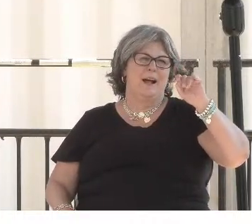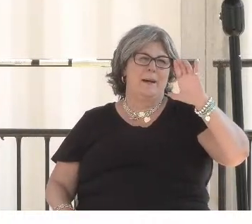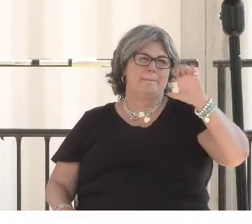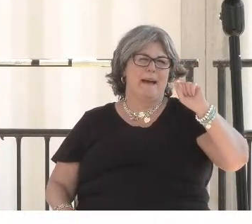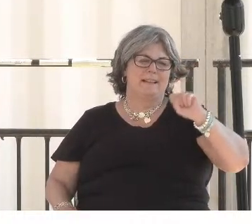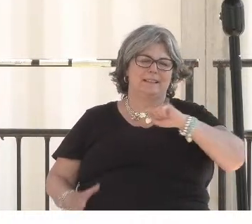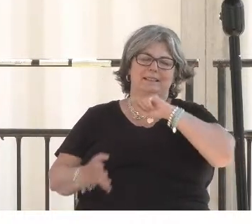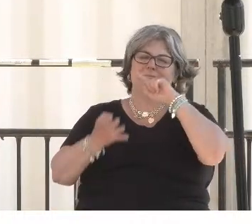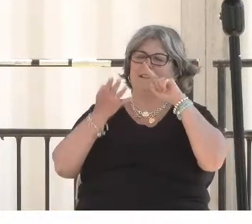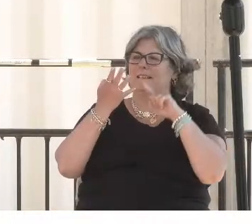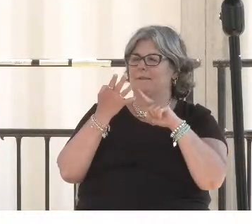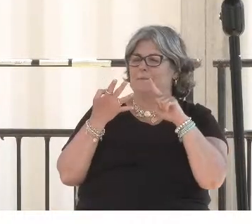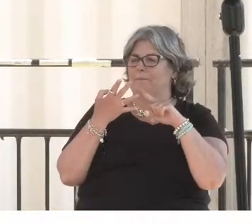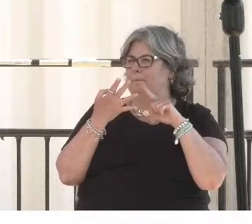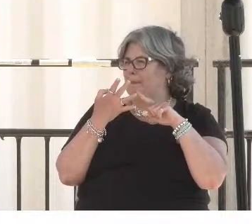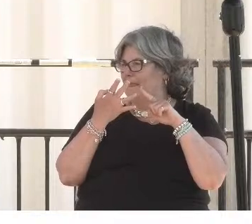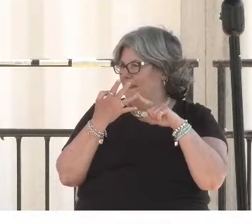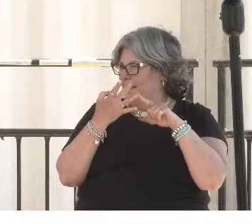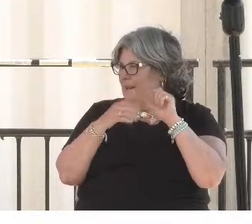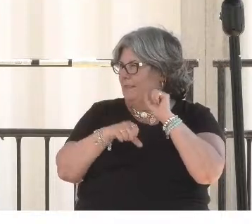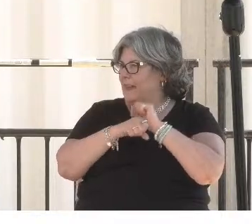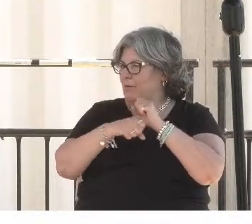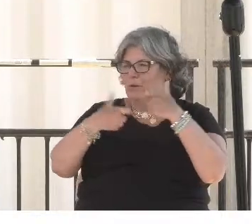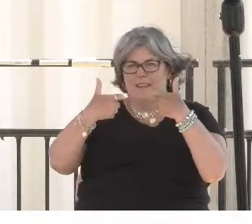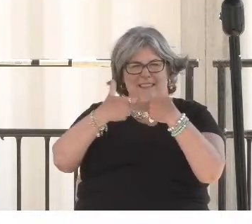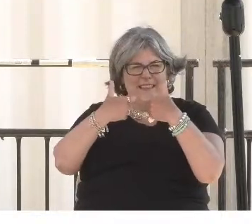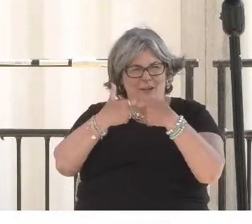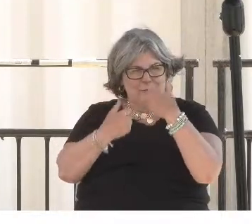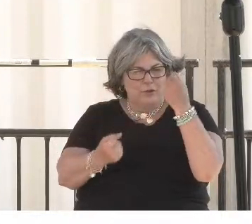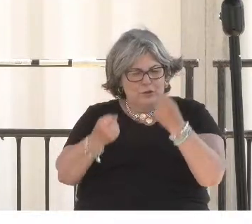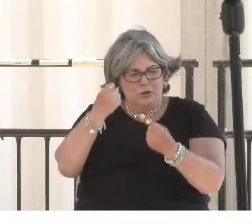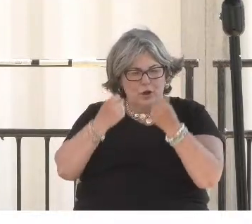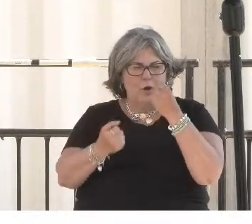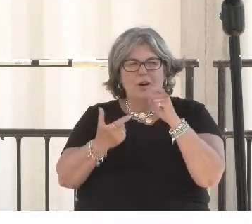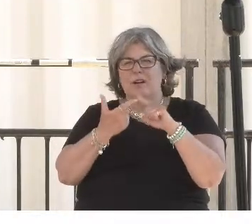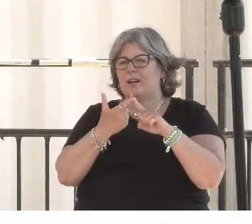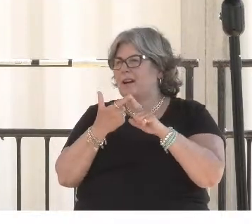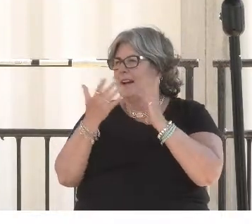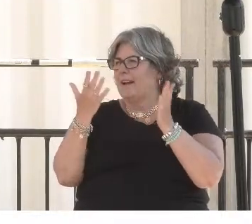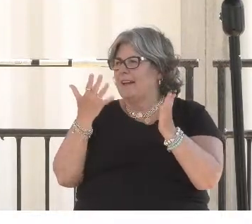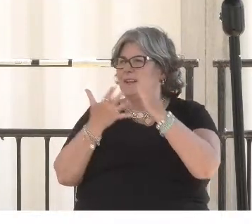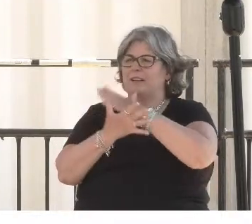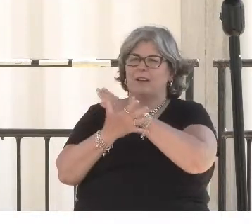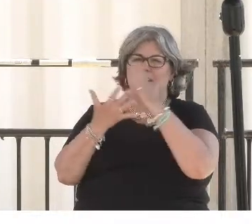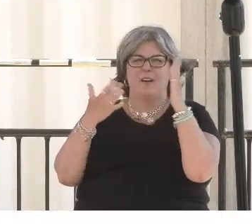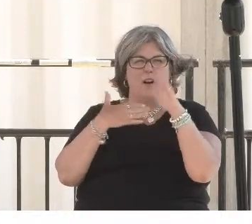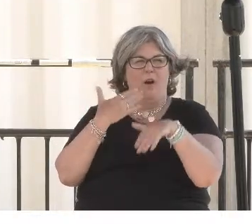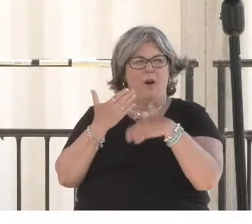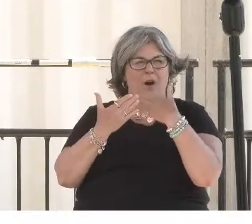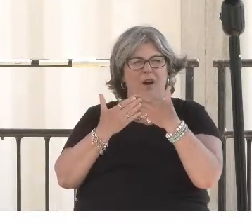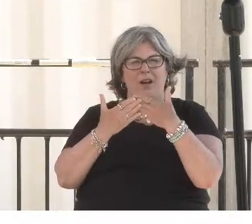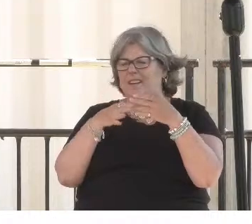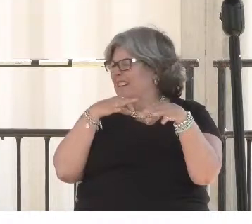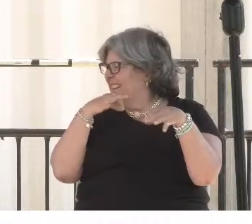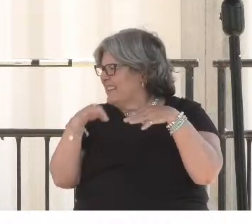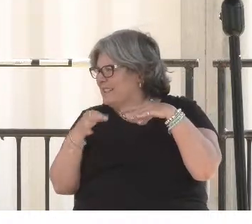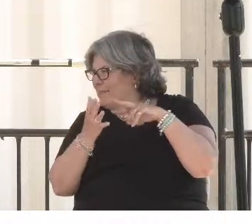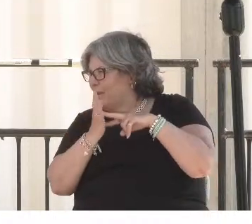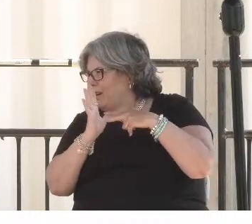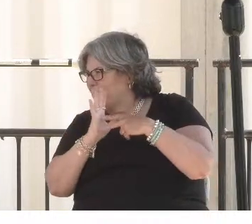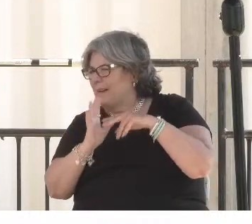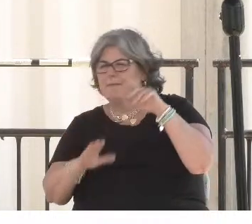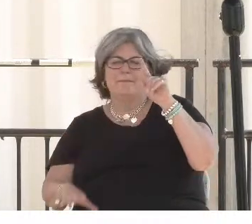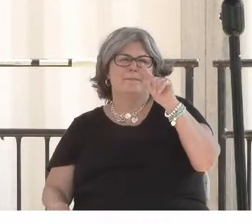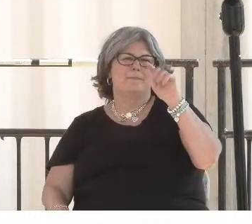the telematics not only works with the electric vehicles, it works across their fleet. And so that they can you explain what that is? What